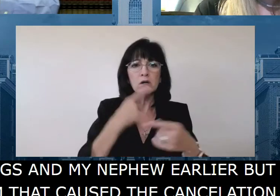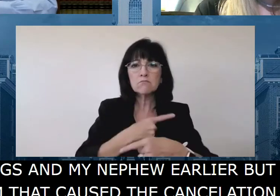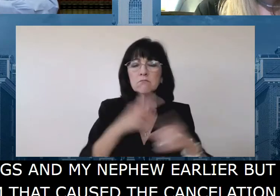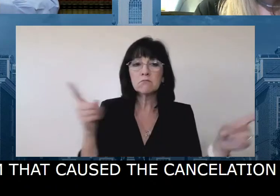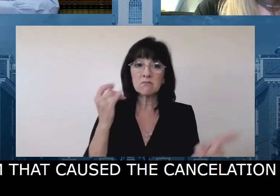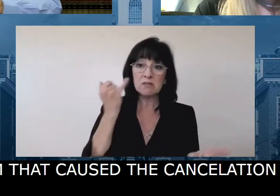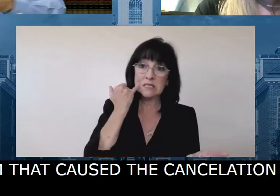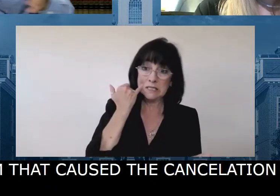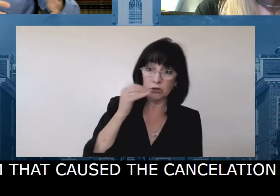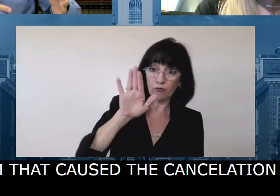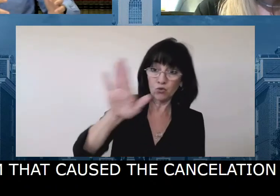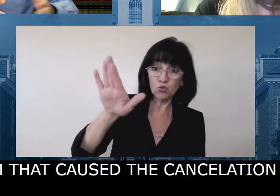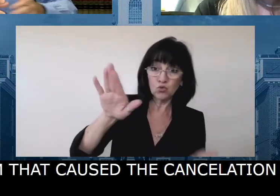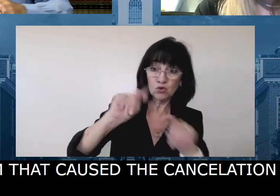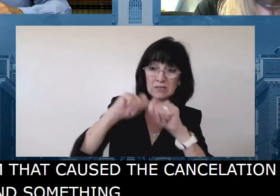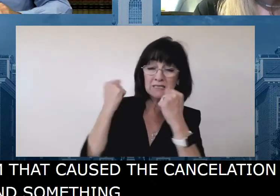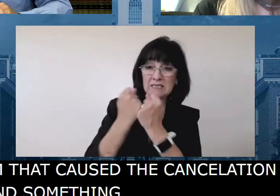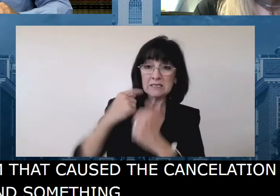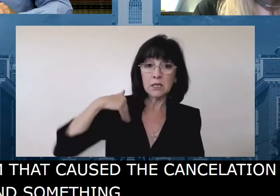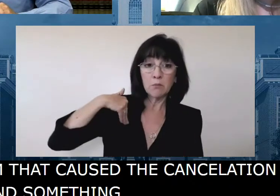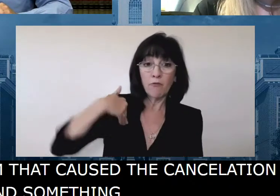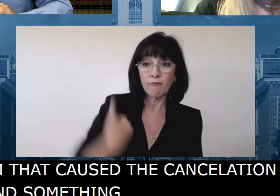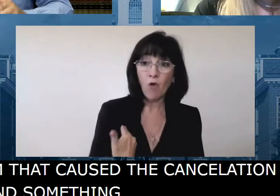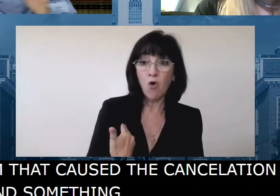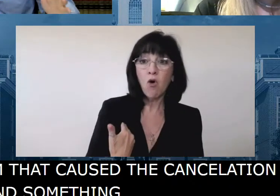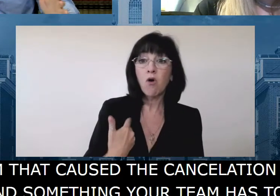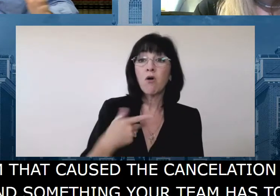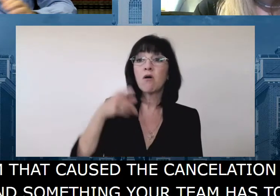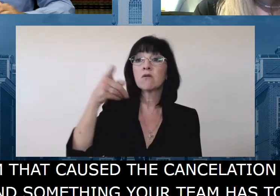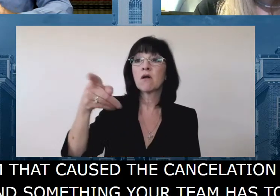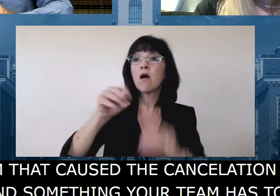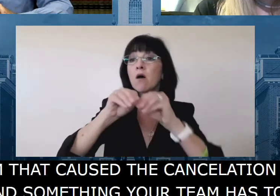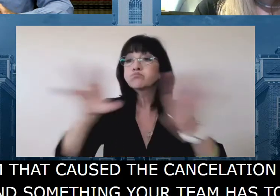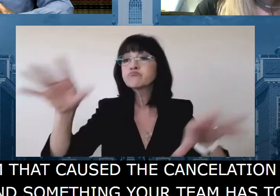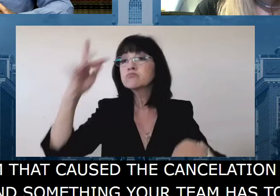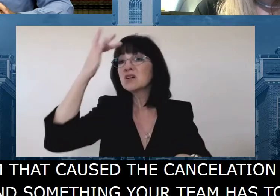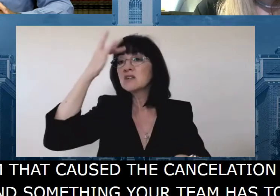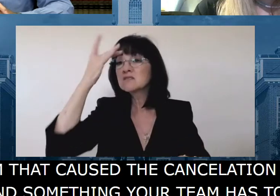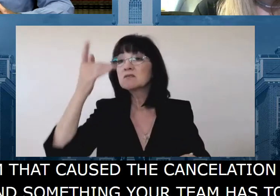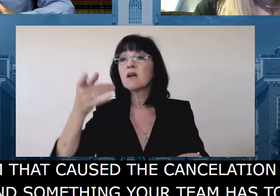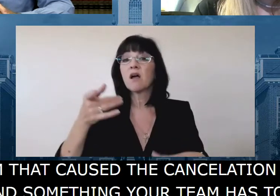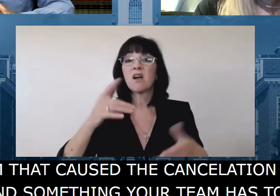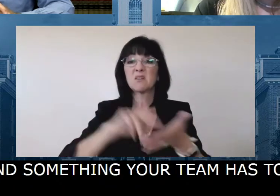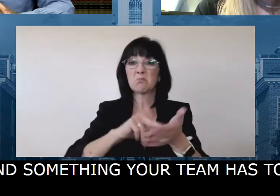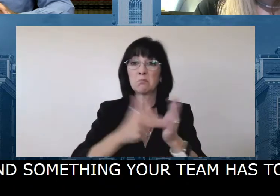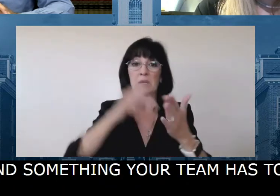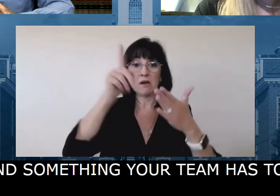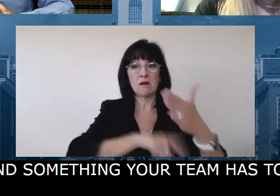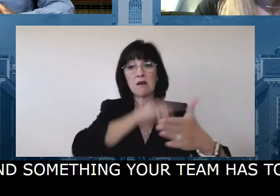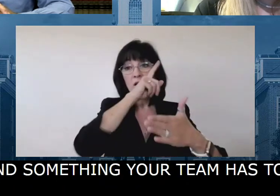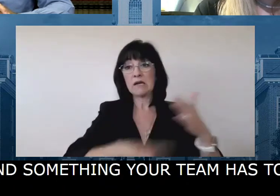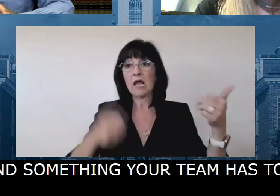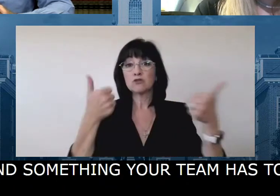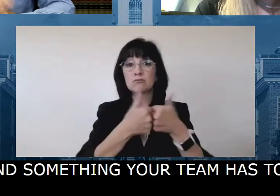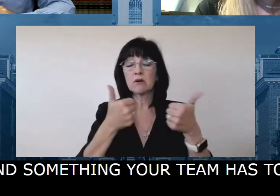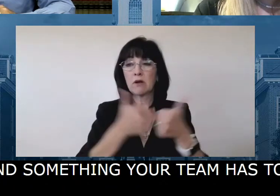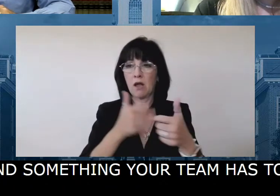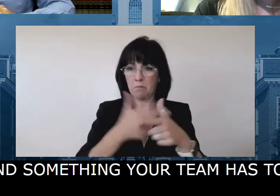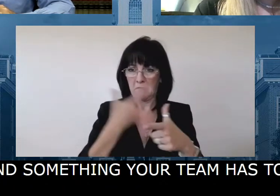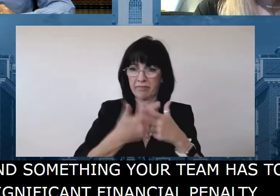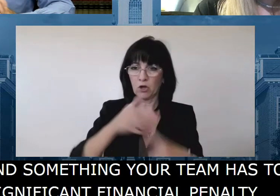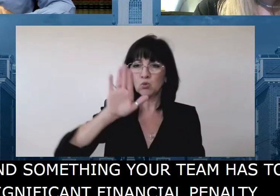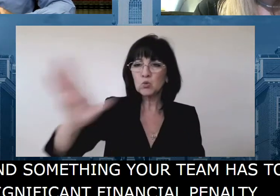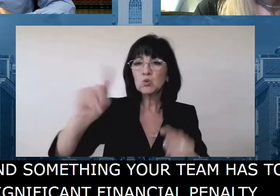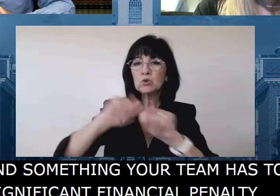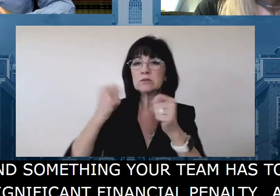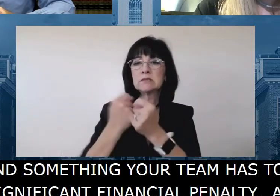like your team has to pay the other players some significant financial penalty. All of those things, I